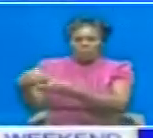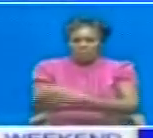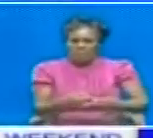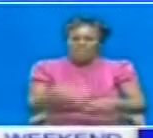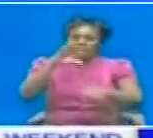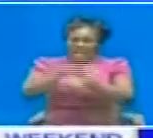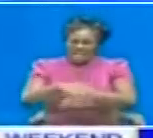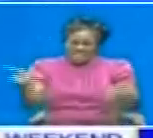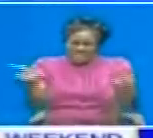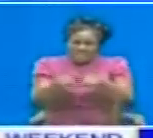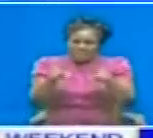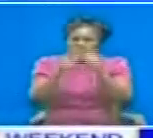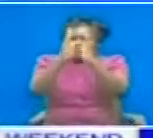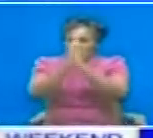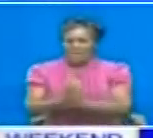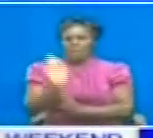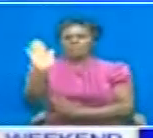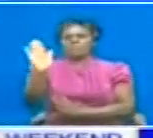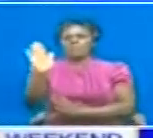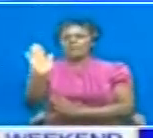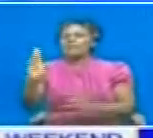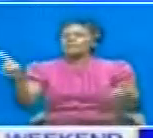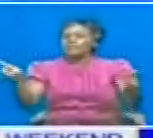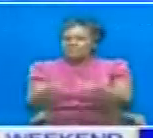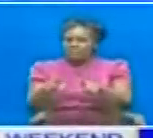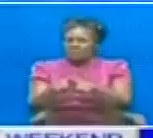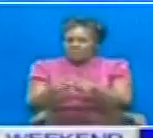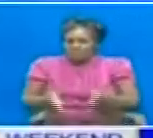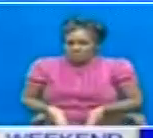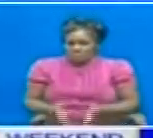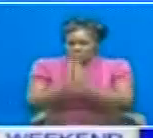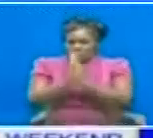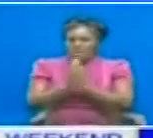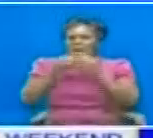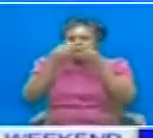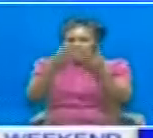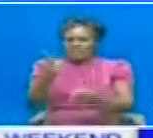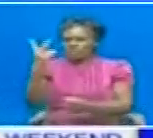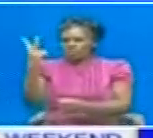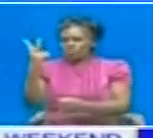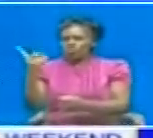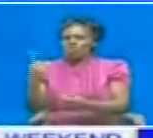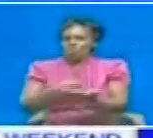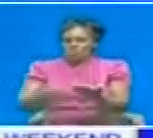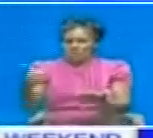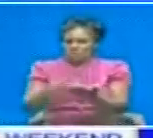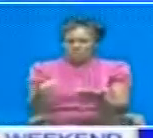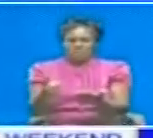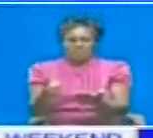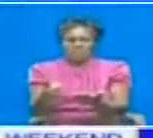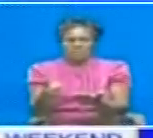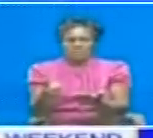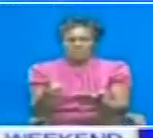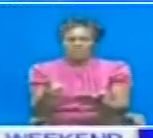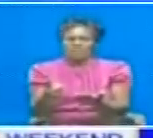got exactly what they asked for. And not just that, they also got their prayers answered just 2 weeks apart. That's not all,